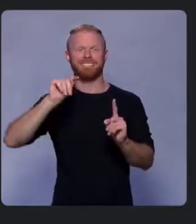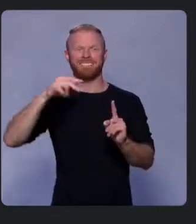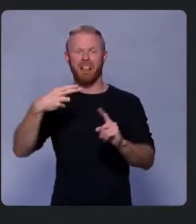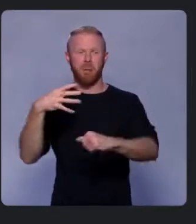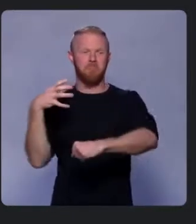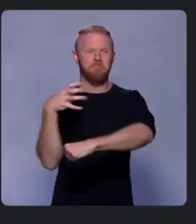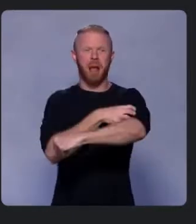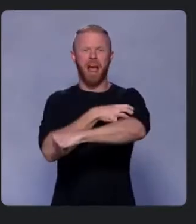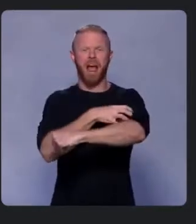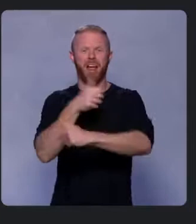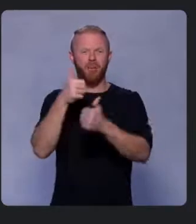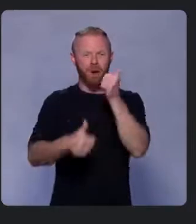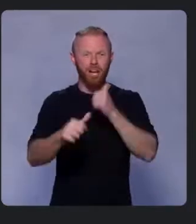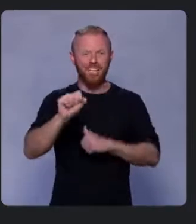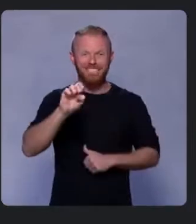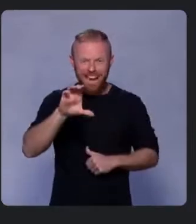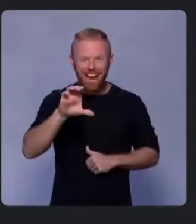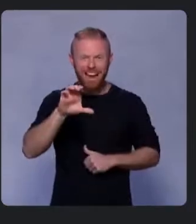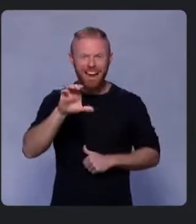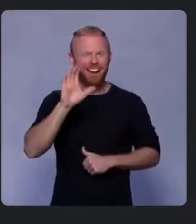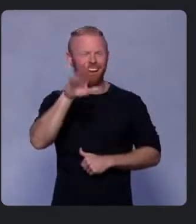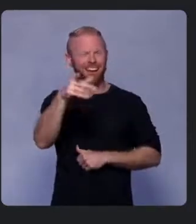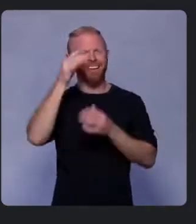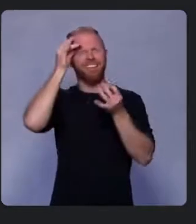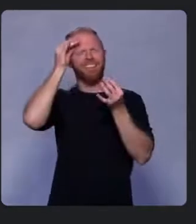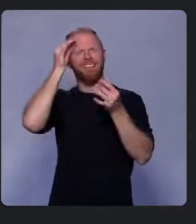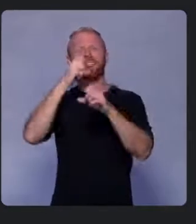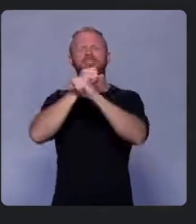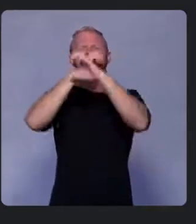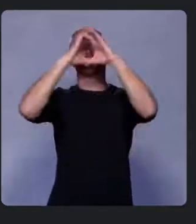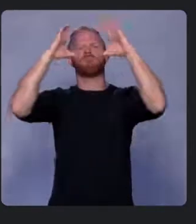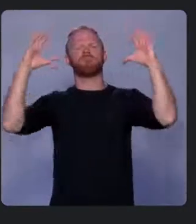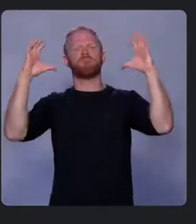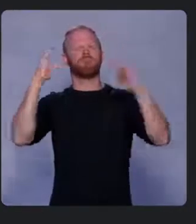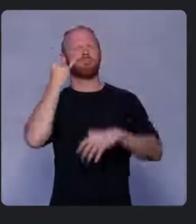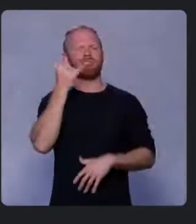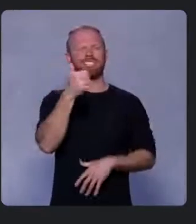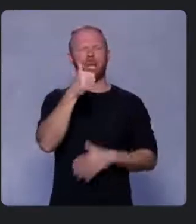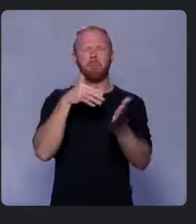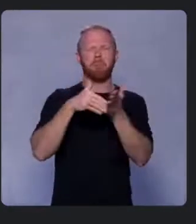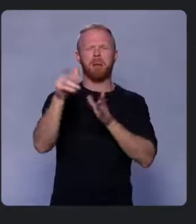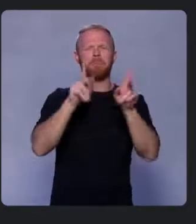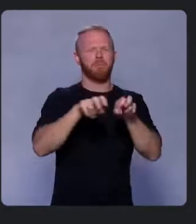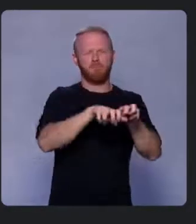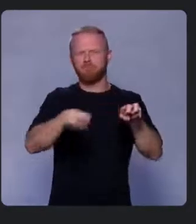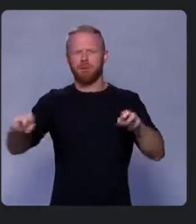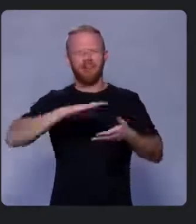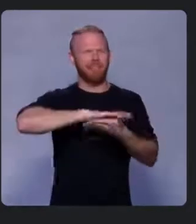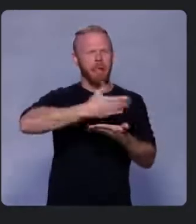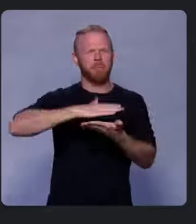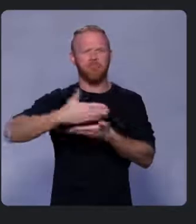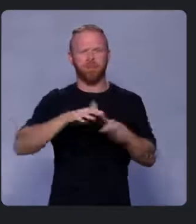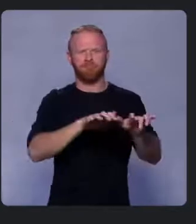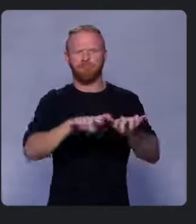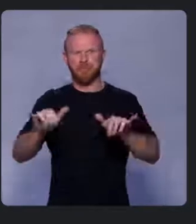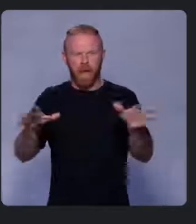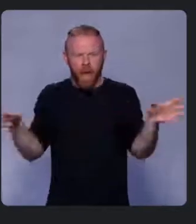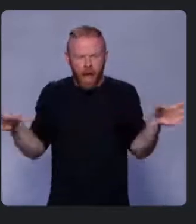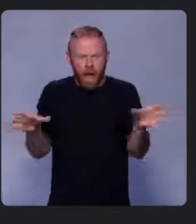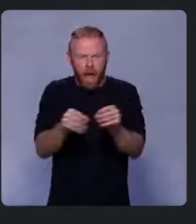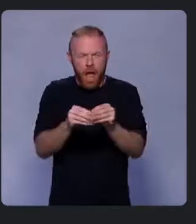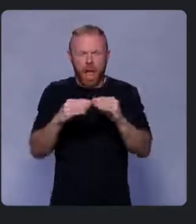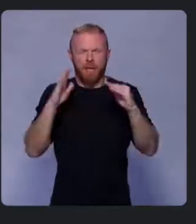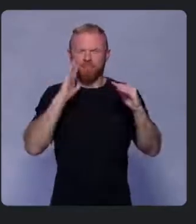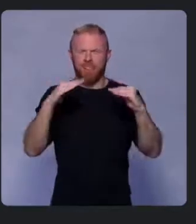power. Think about it this way. If 10 million people were on their laptops right now, then all of those laptops put together